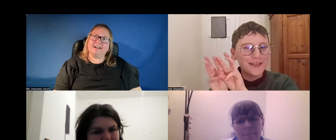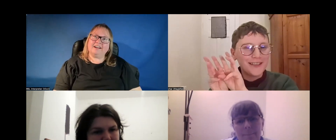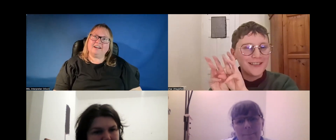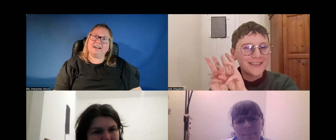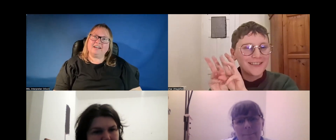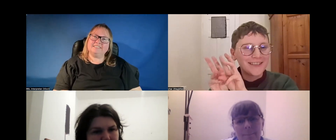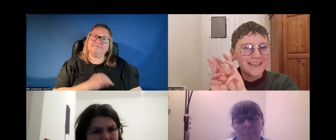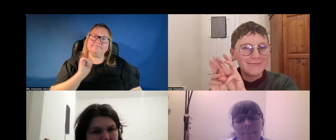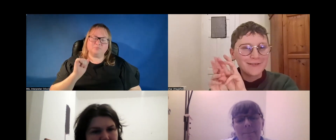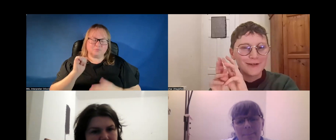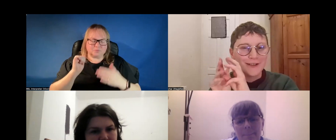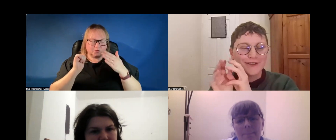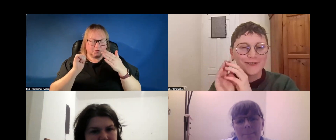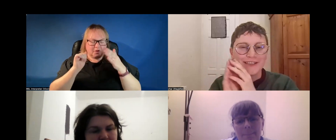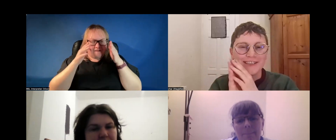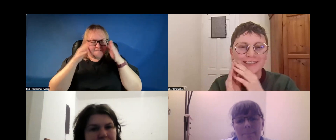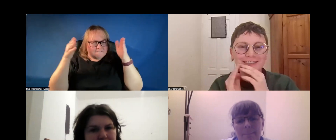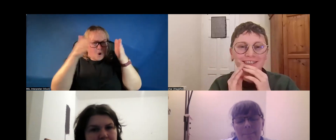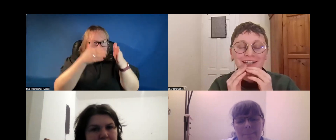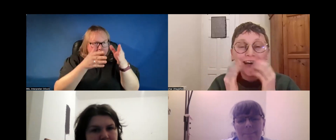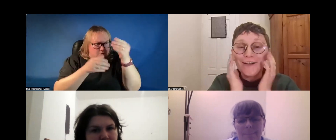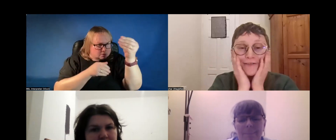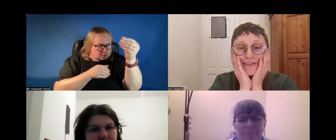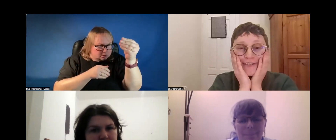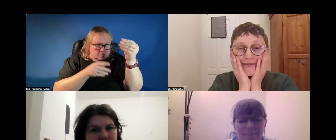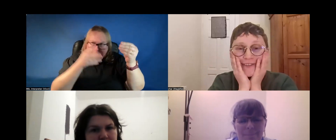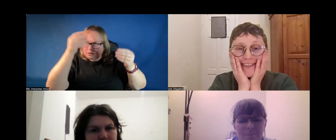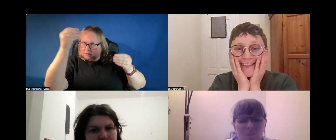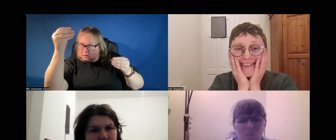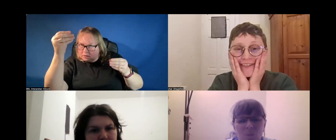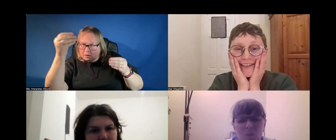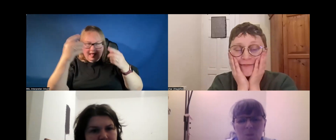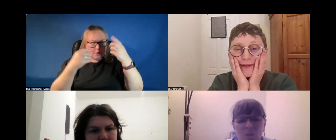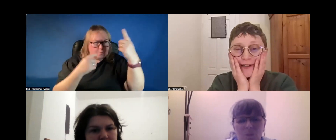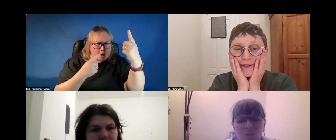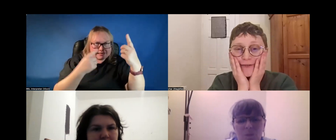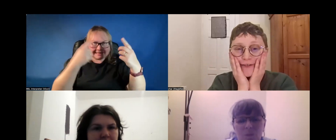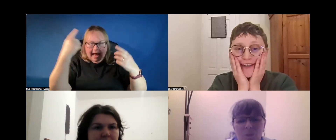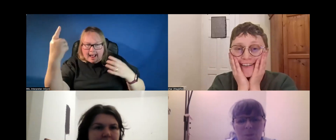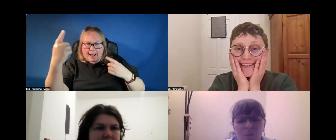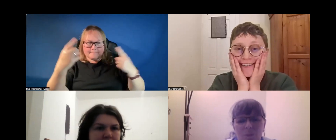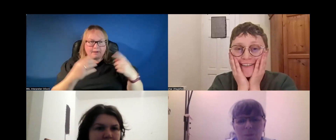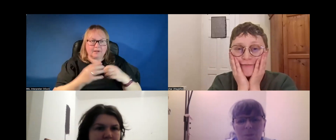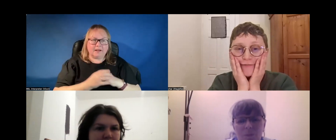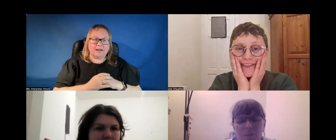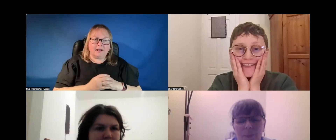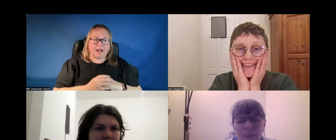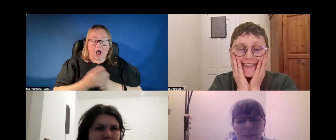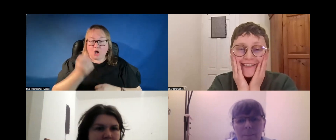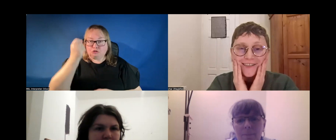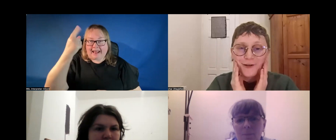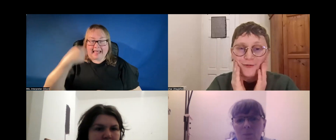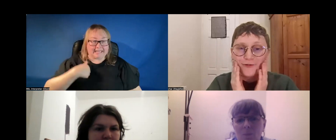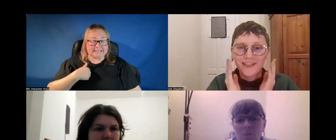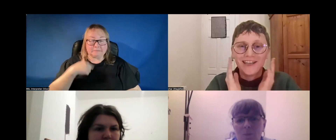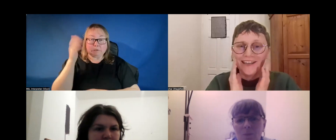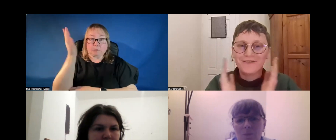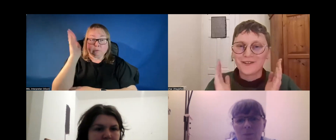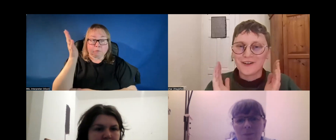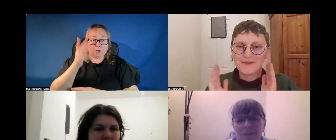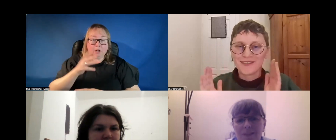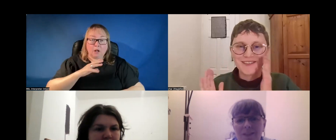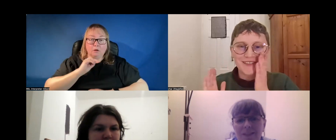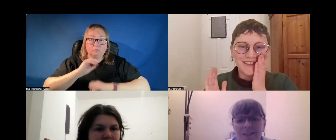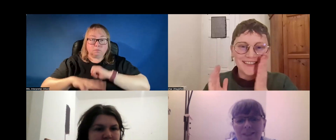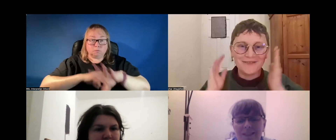on a little bit at a certain time as well. It was really nice. I've also just realized I plowed through that and didn't swap with